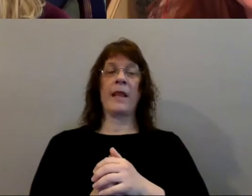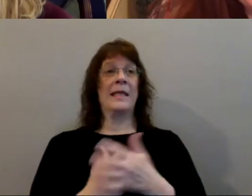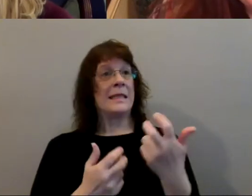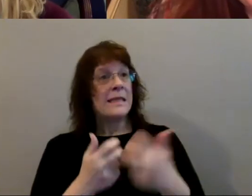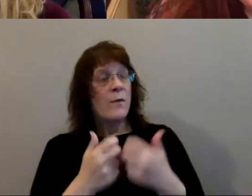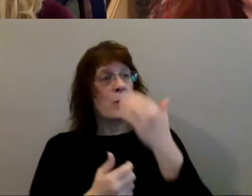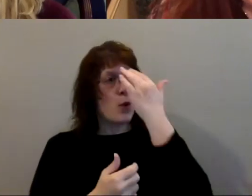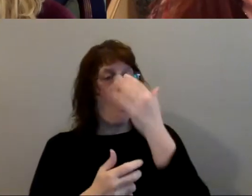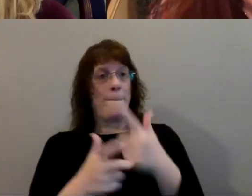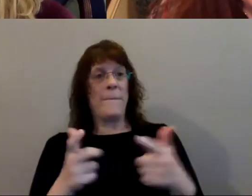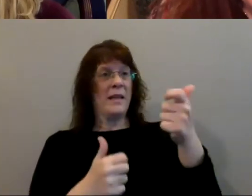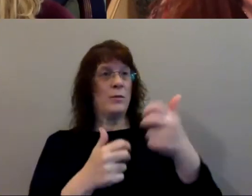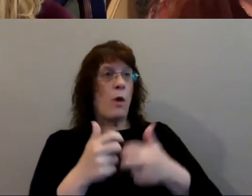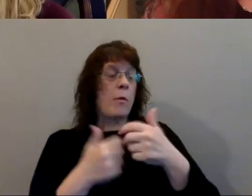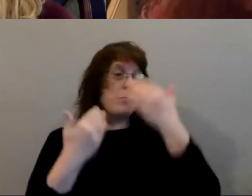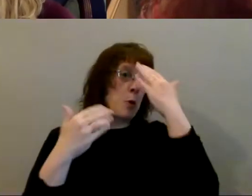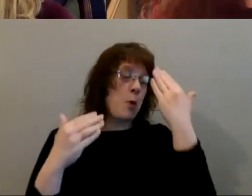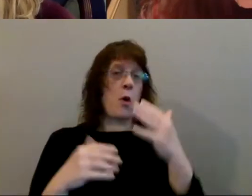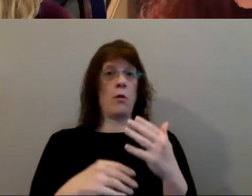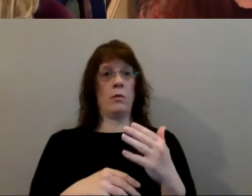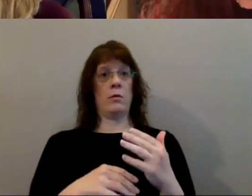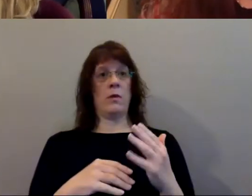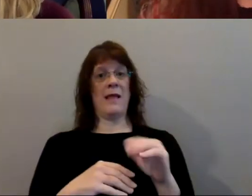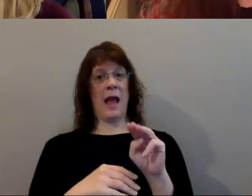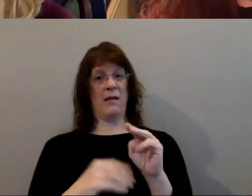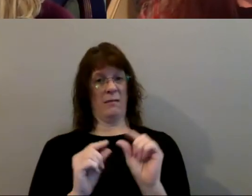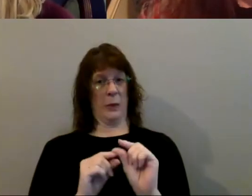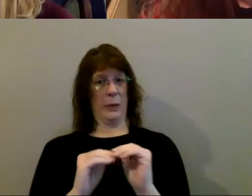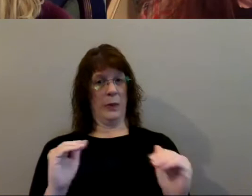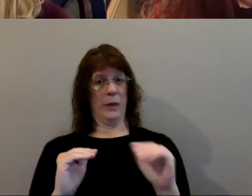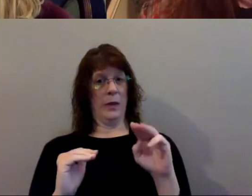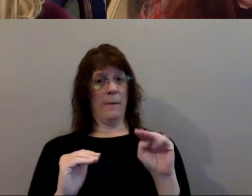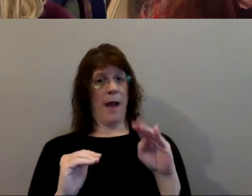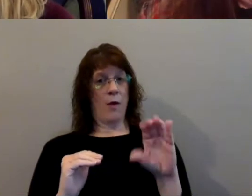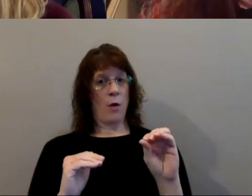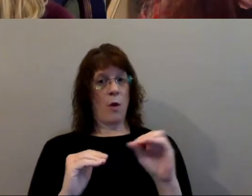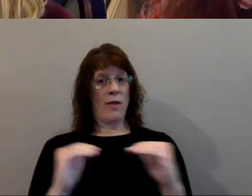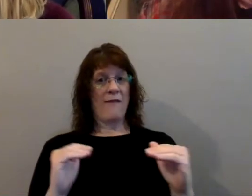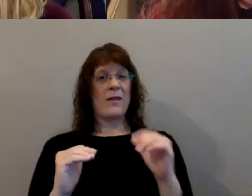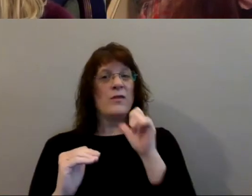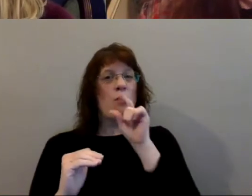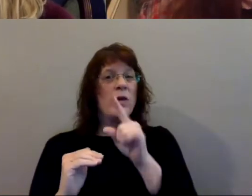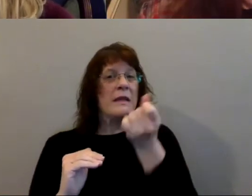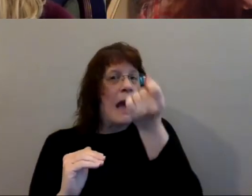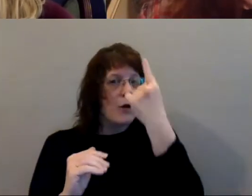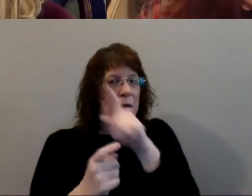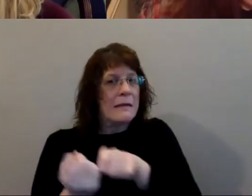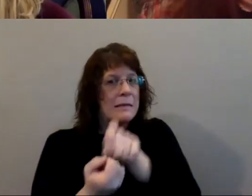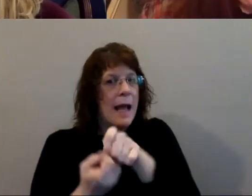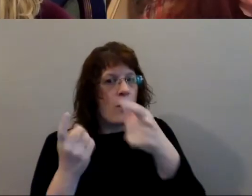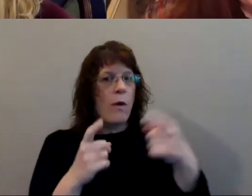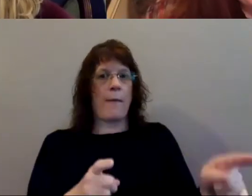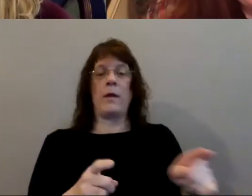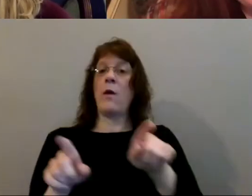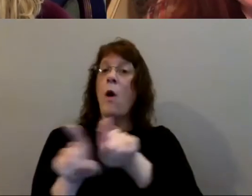we don't, at the micro level, we don't have a great understanding of what's happening. And we also don't fully